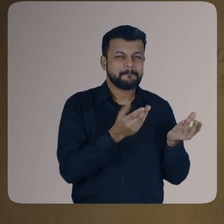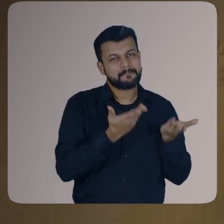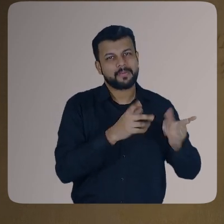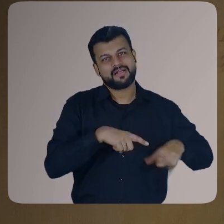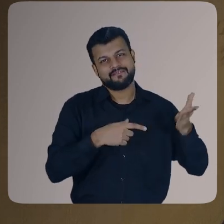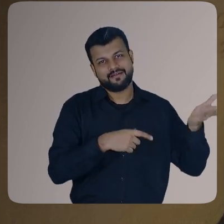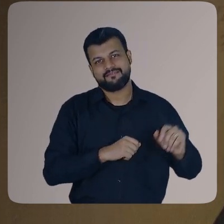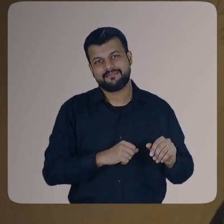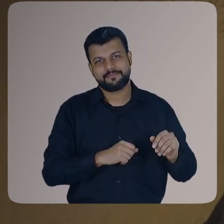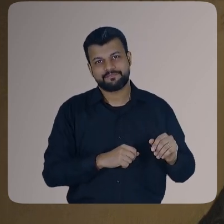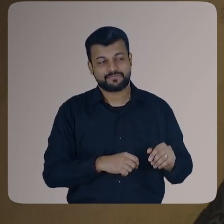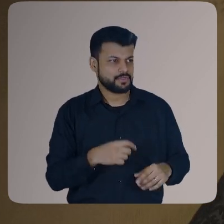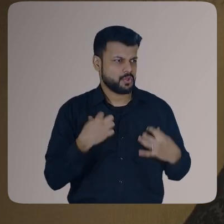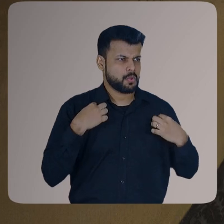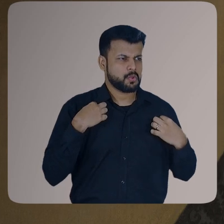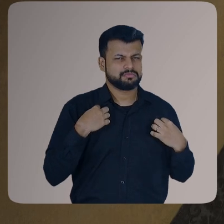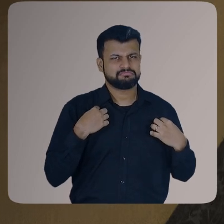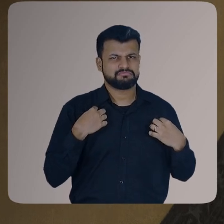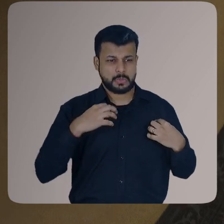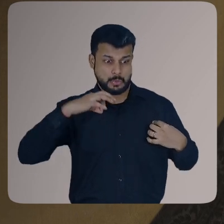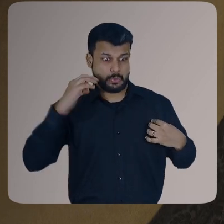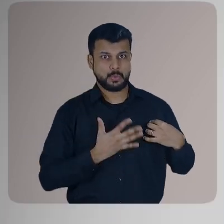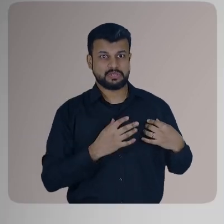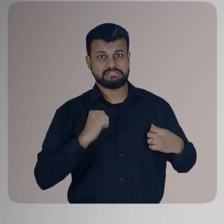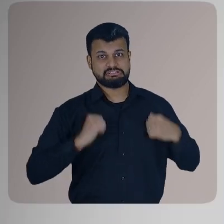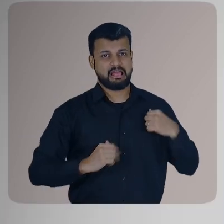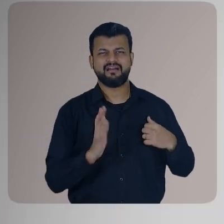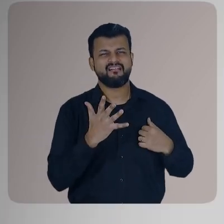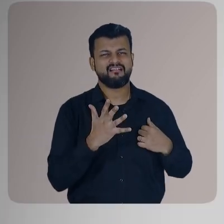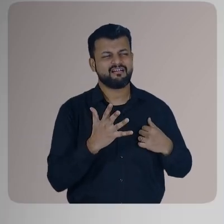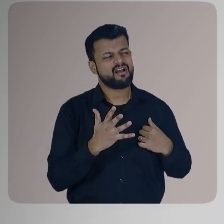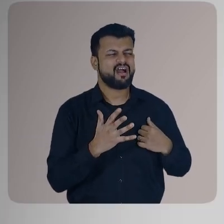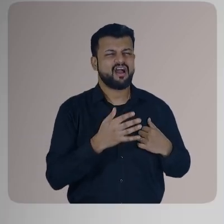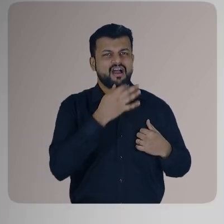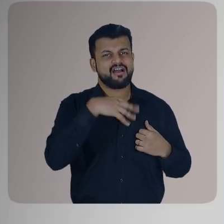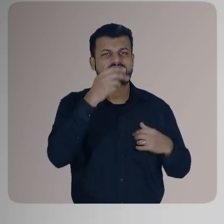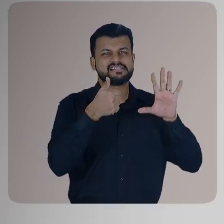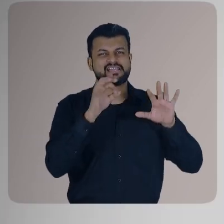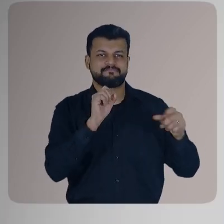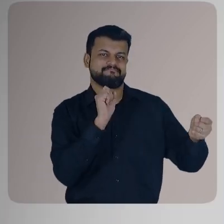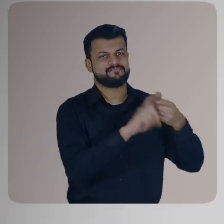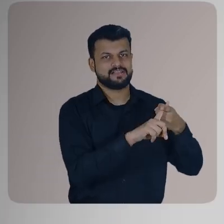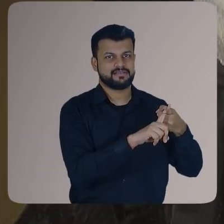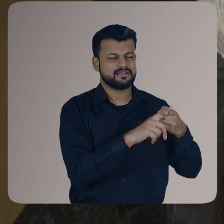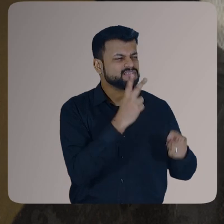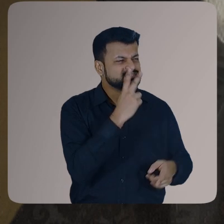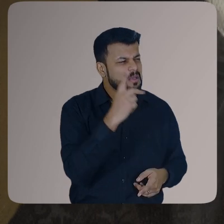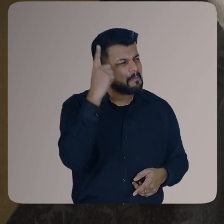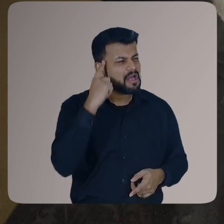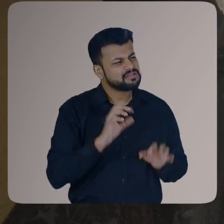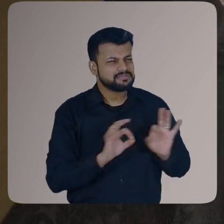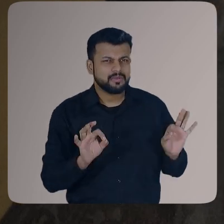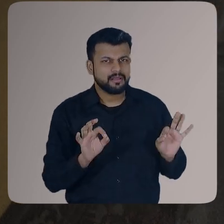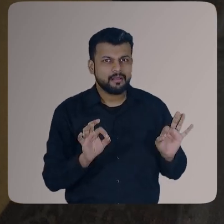old-fashioned, but would have been appropriate for a woman her age. Although her black gown might seem quite plain, when